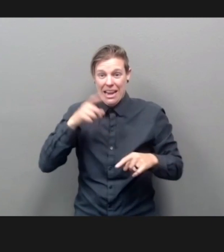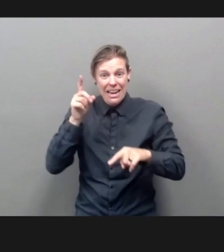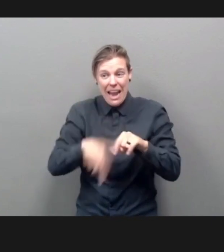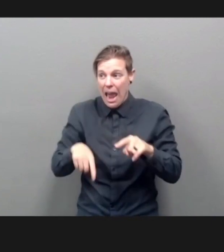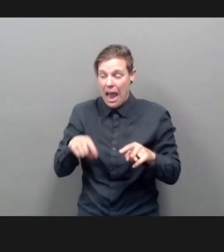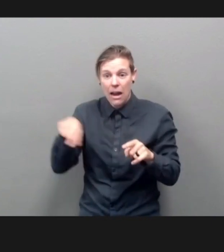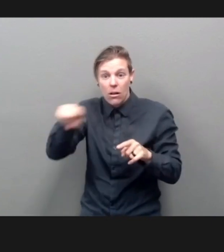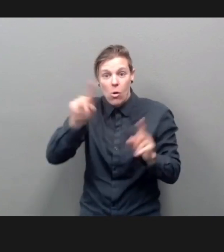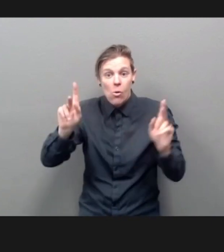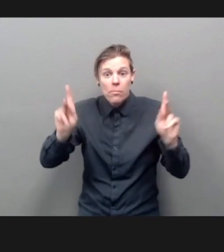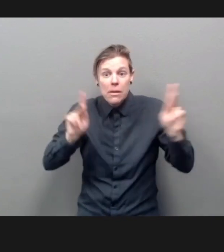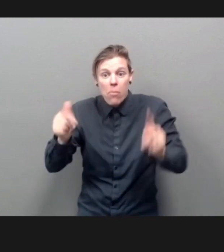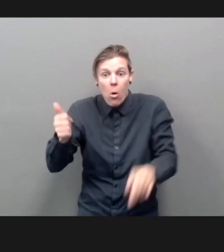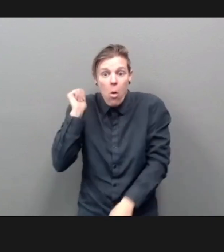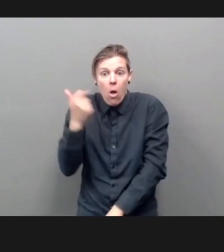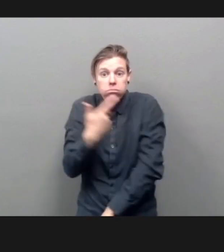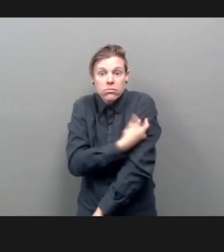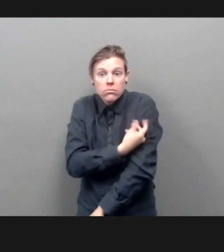and don't meet the criteria,